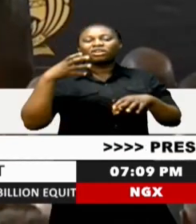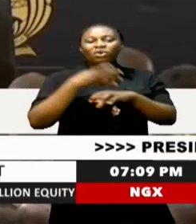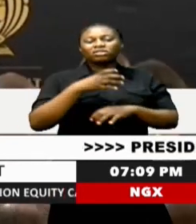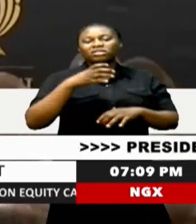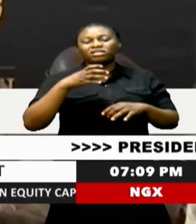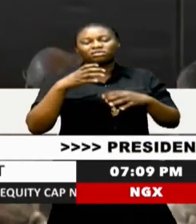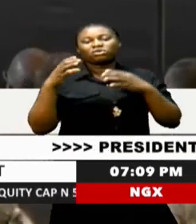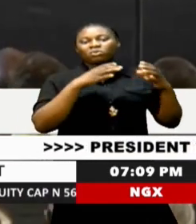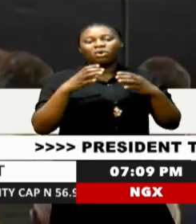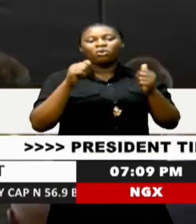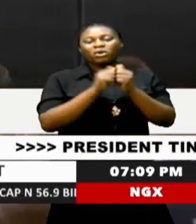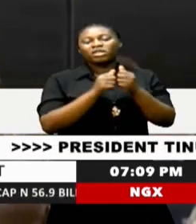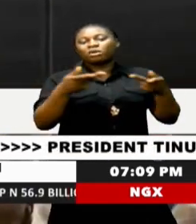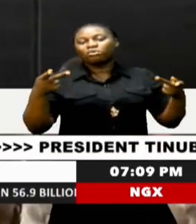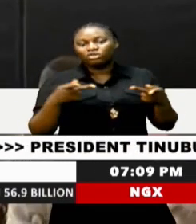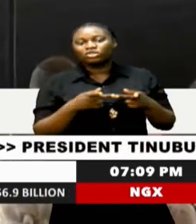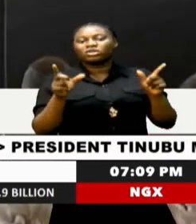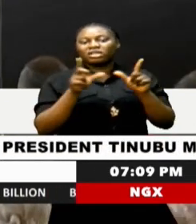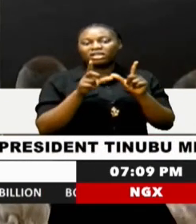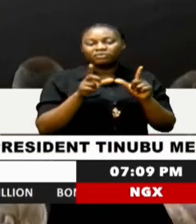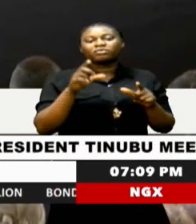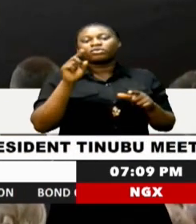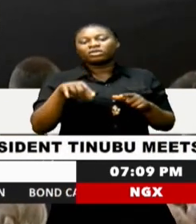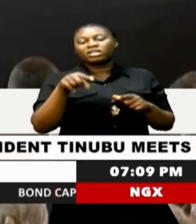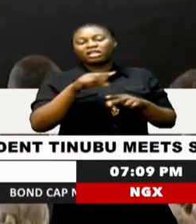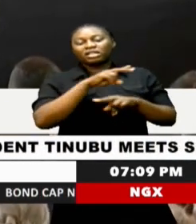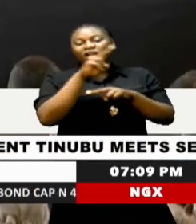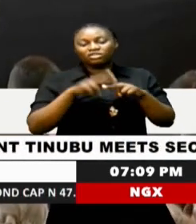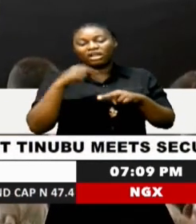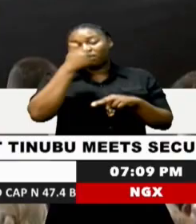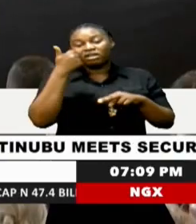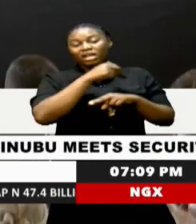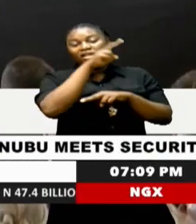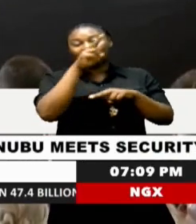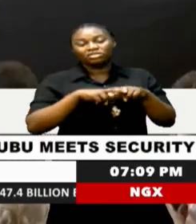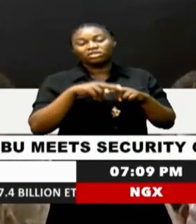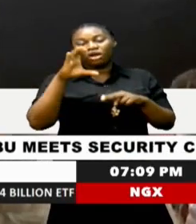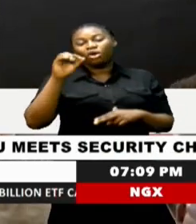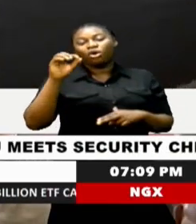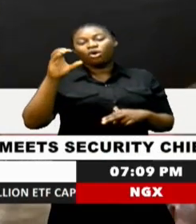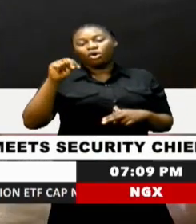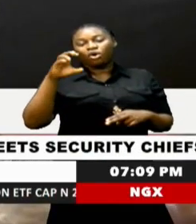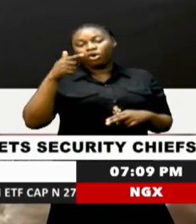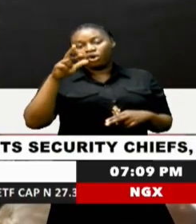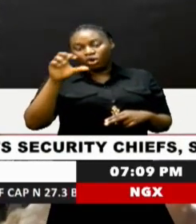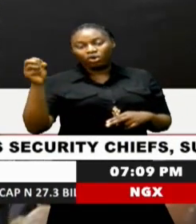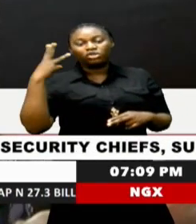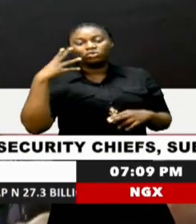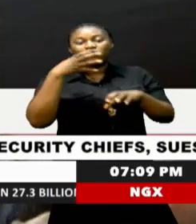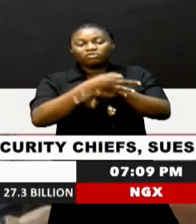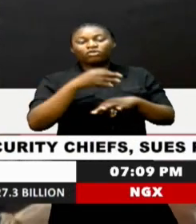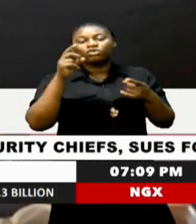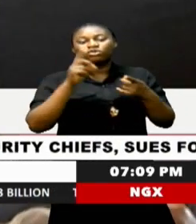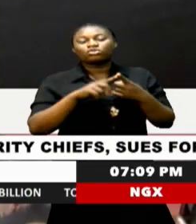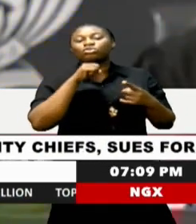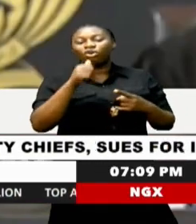goals. Ramaphosa's long-dominant African National Congress, ANC, was forced into an uneasy